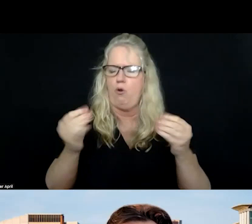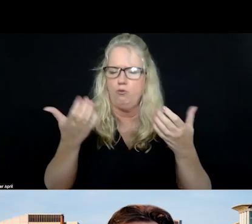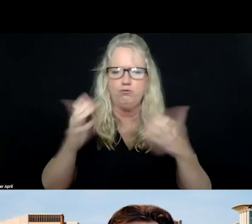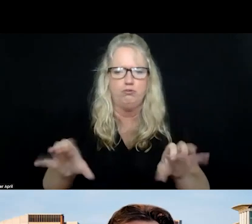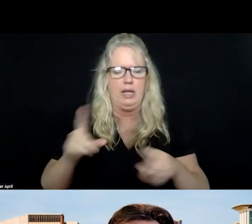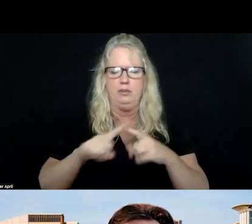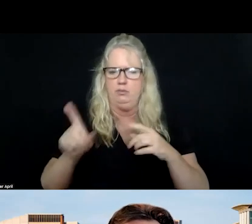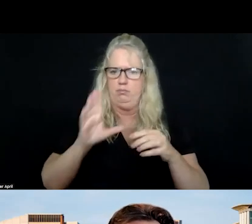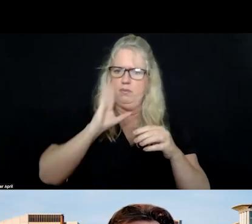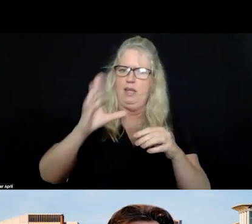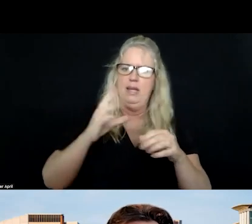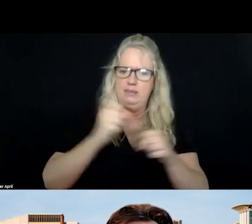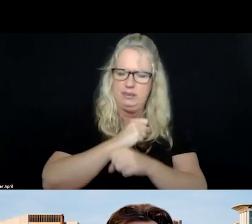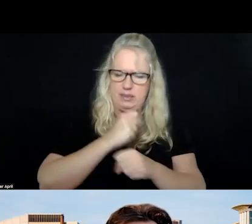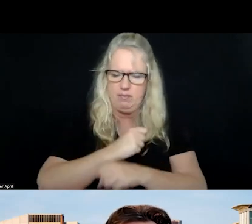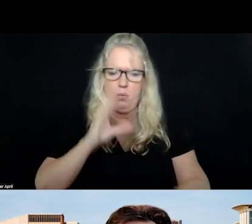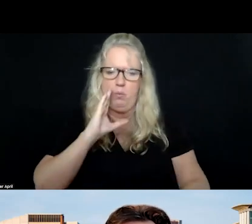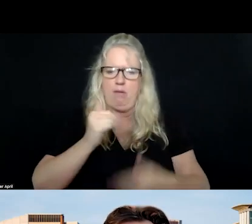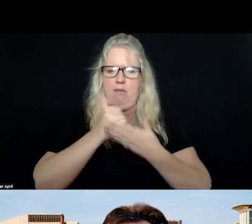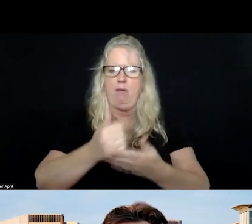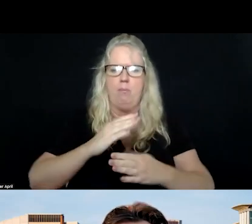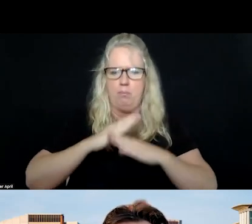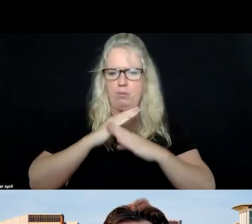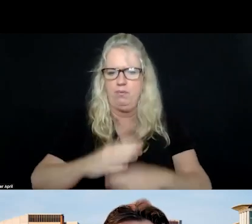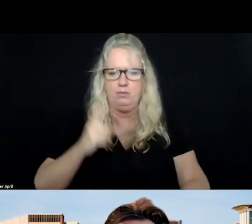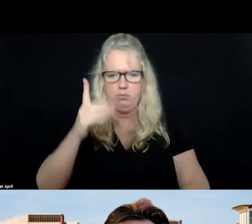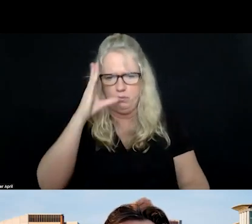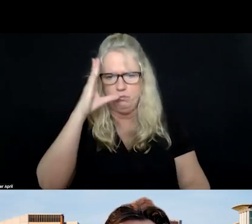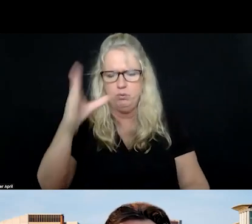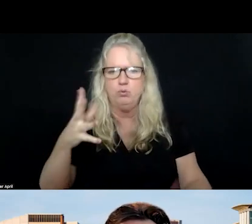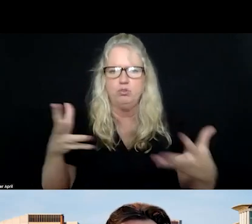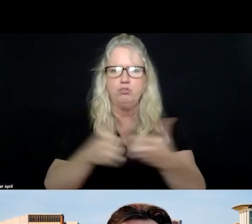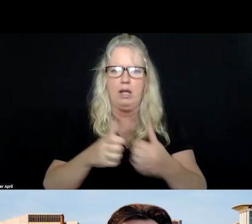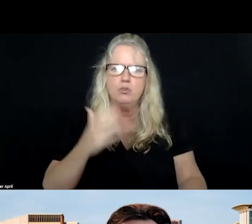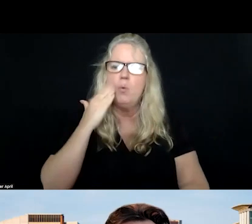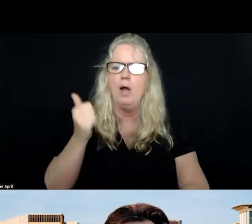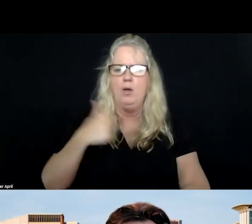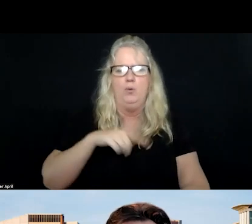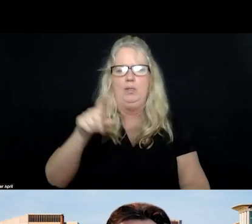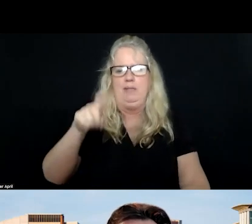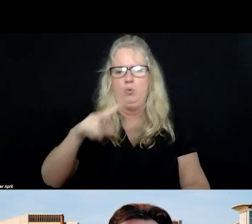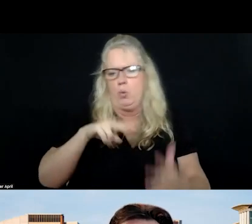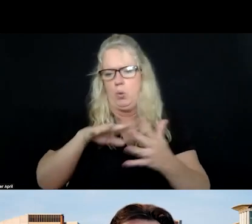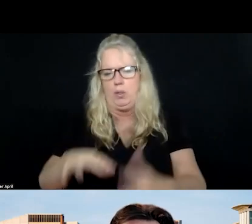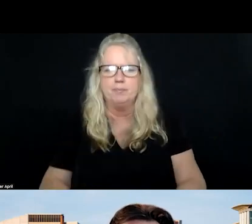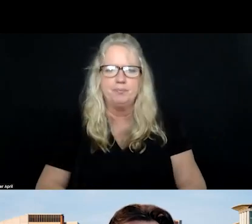large database statistical analyses would have helped prevent future such crashes. That's why we need to look at cases. Next